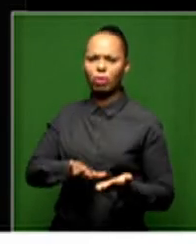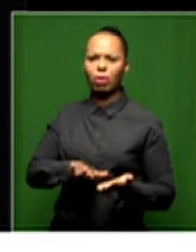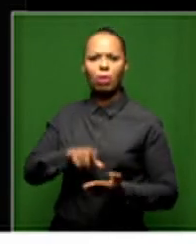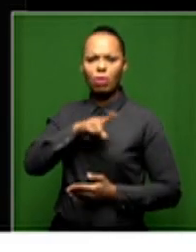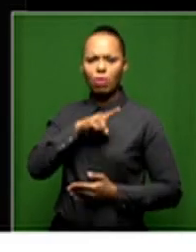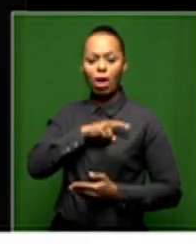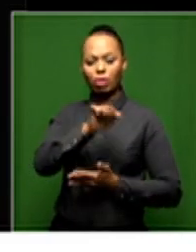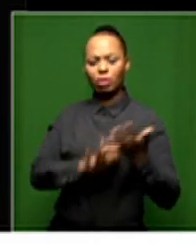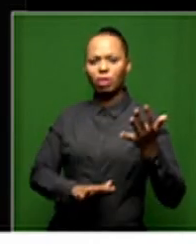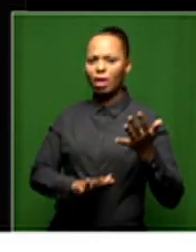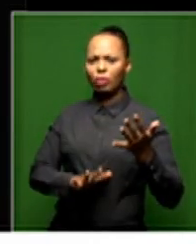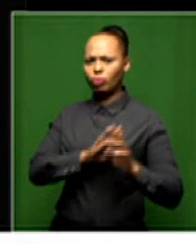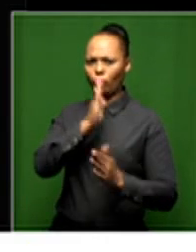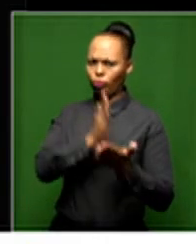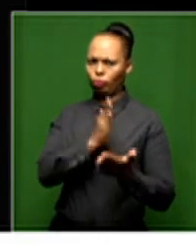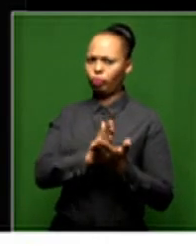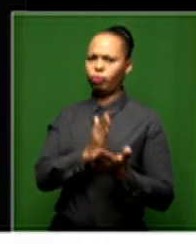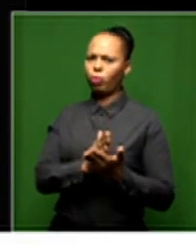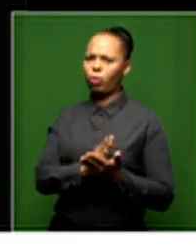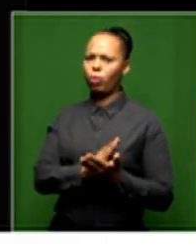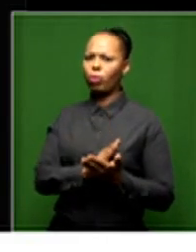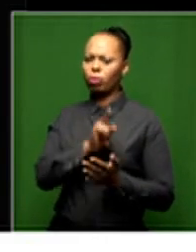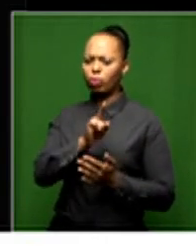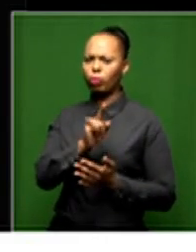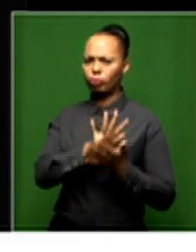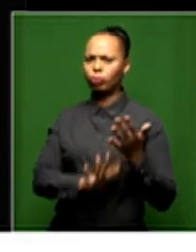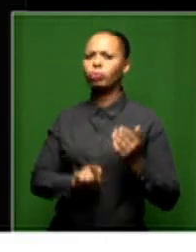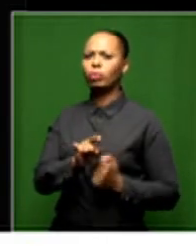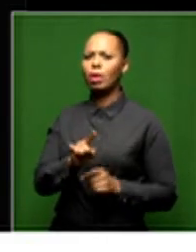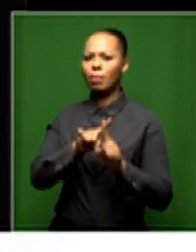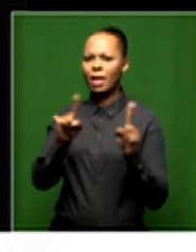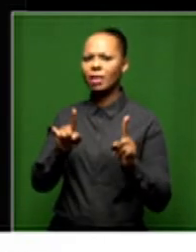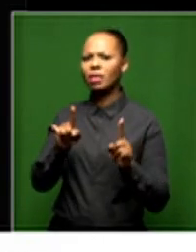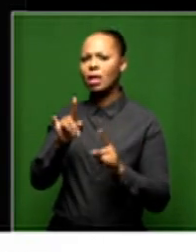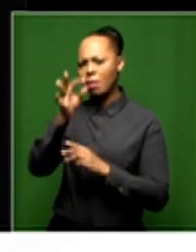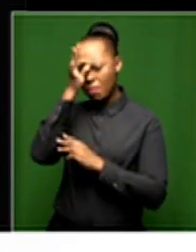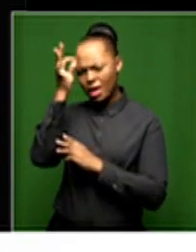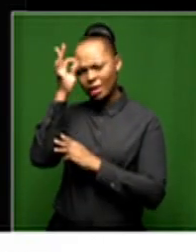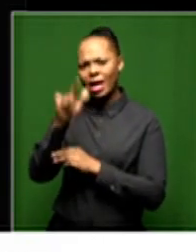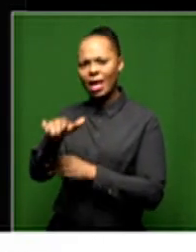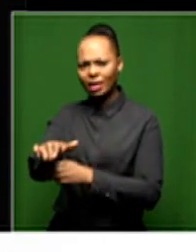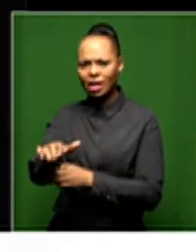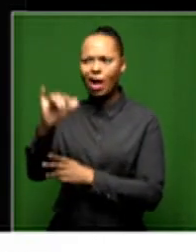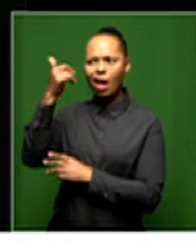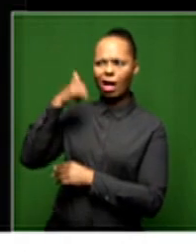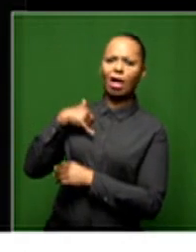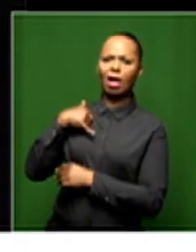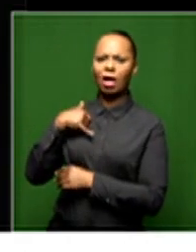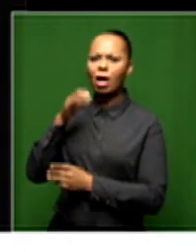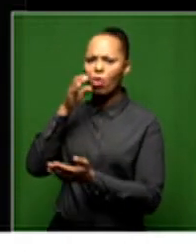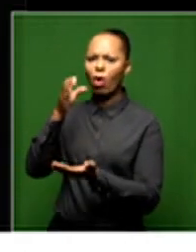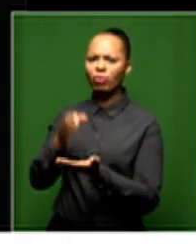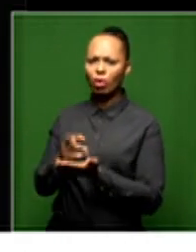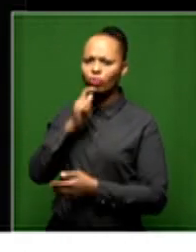of the credibility of the source. But unfortunately, a few minutes later, another call came in to confirm